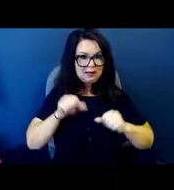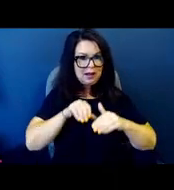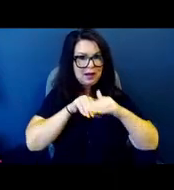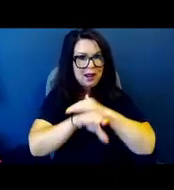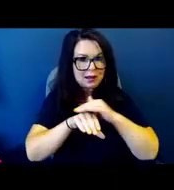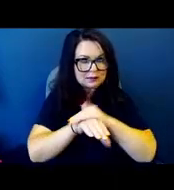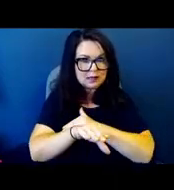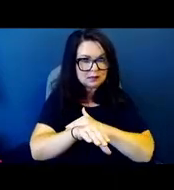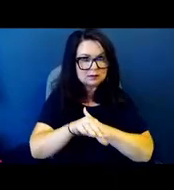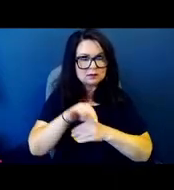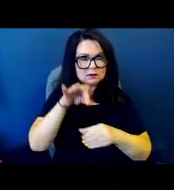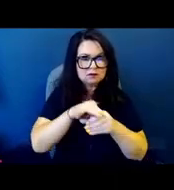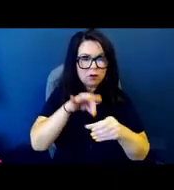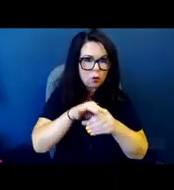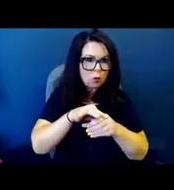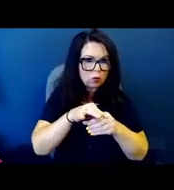our